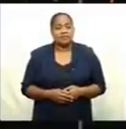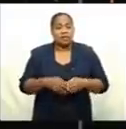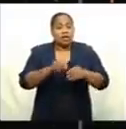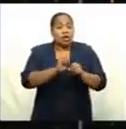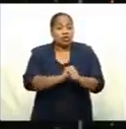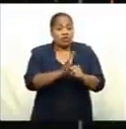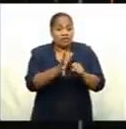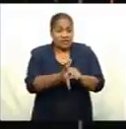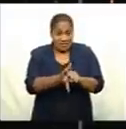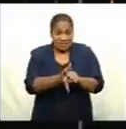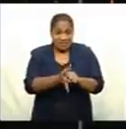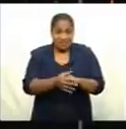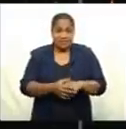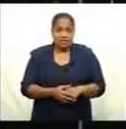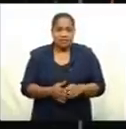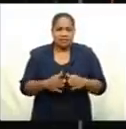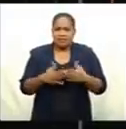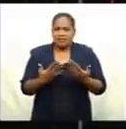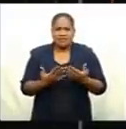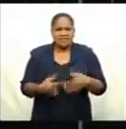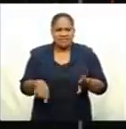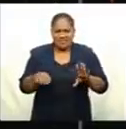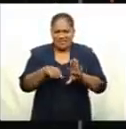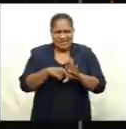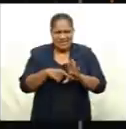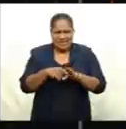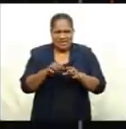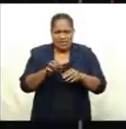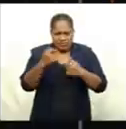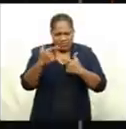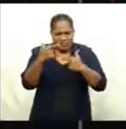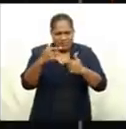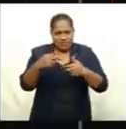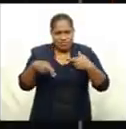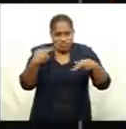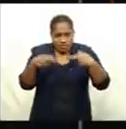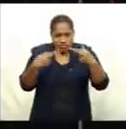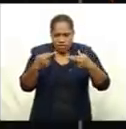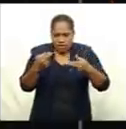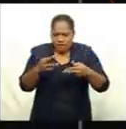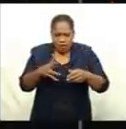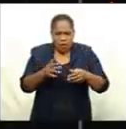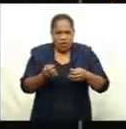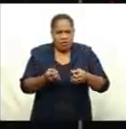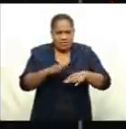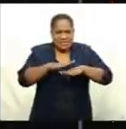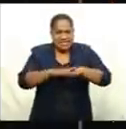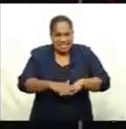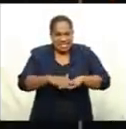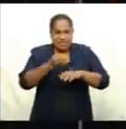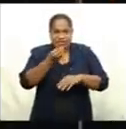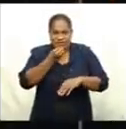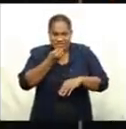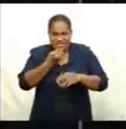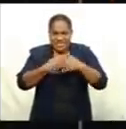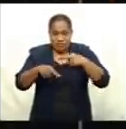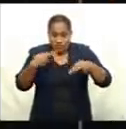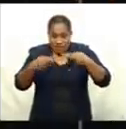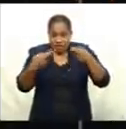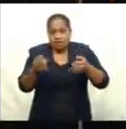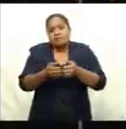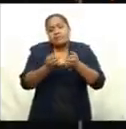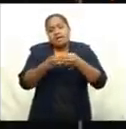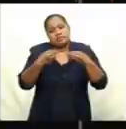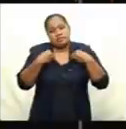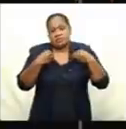COVID-19 halting in-person dining experiences and limiting restaurants from offering sit-down services, many businesses are struggling to